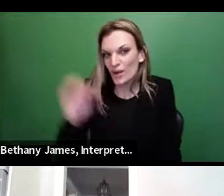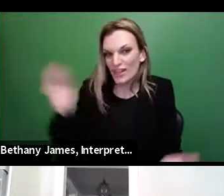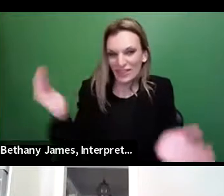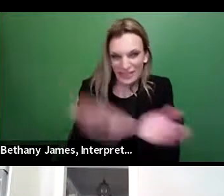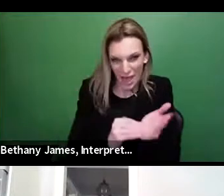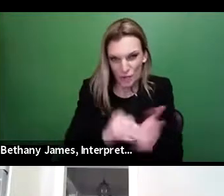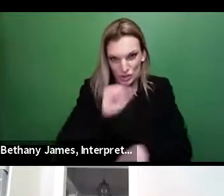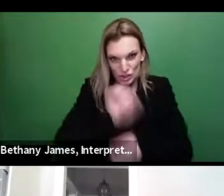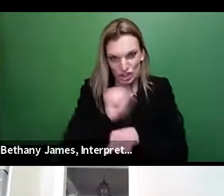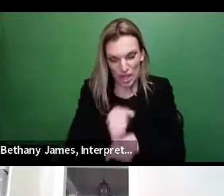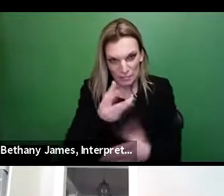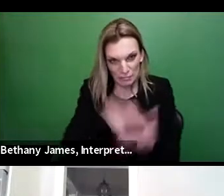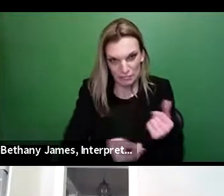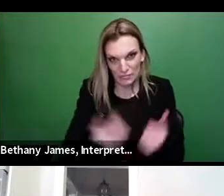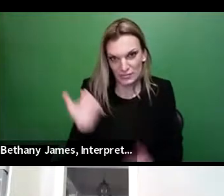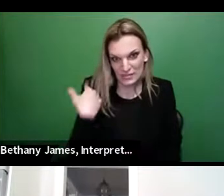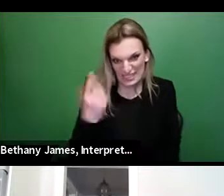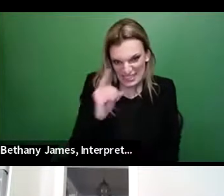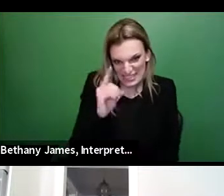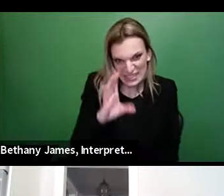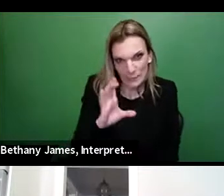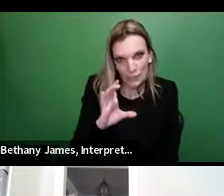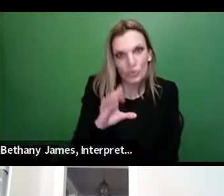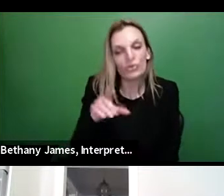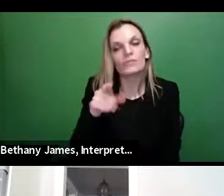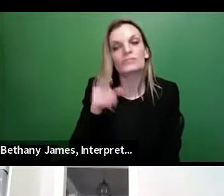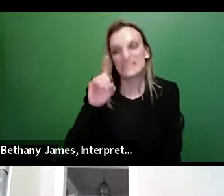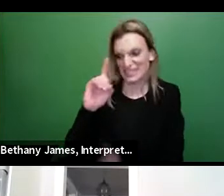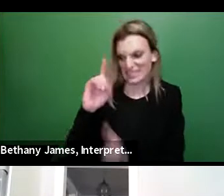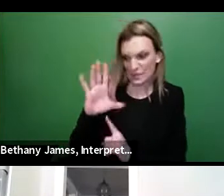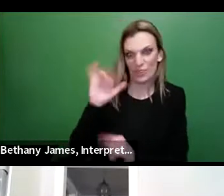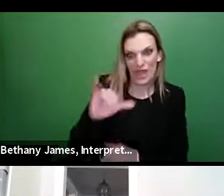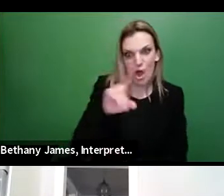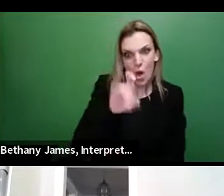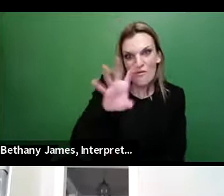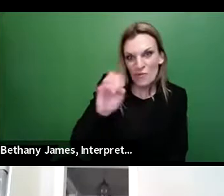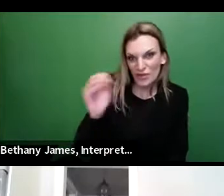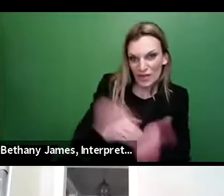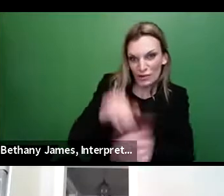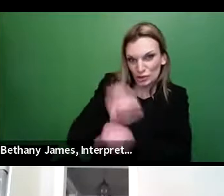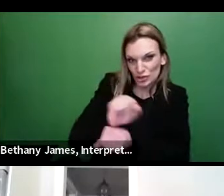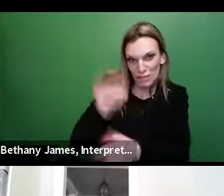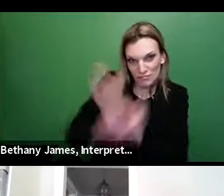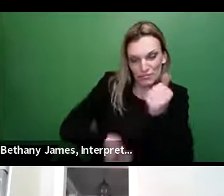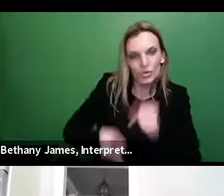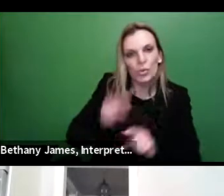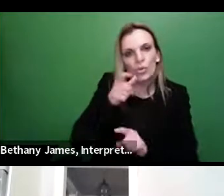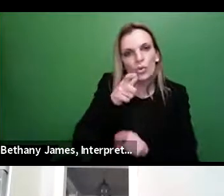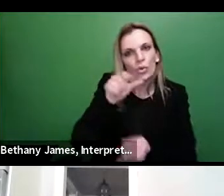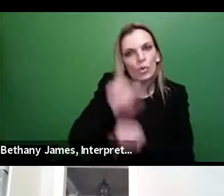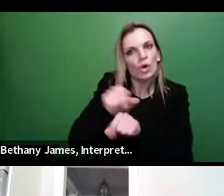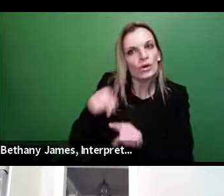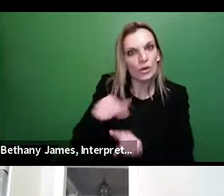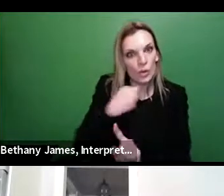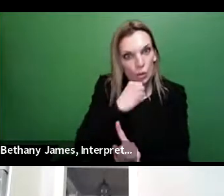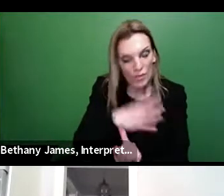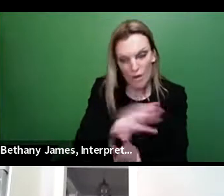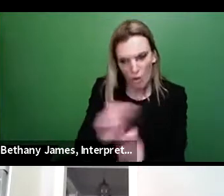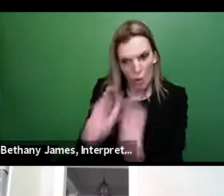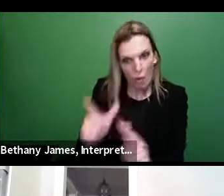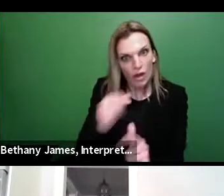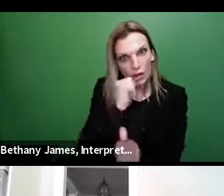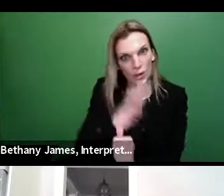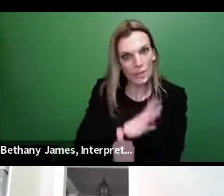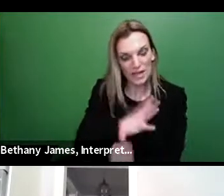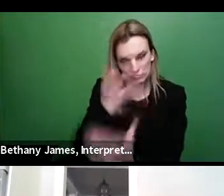December, and that all of them were held by women. We've been working with the Michigan Department of Management and